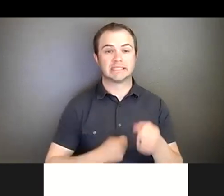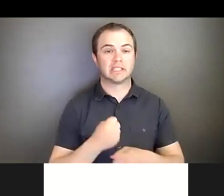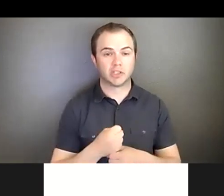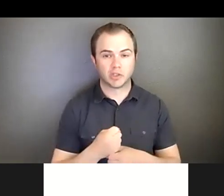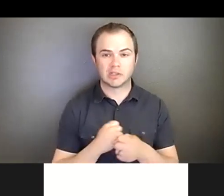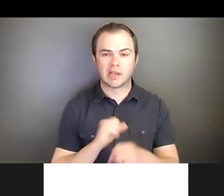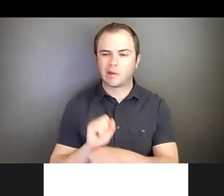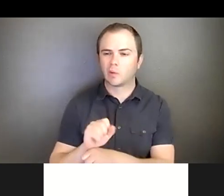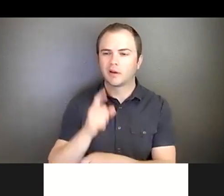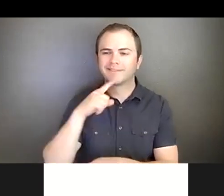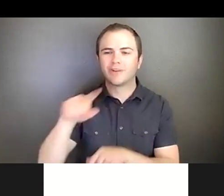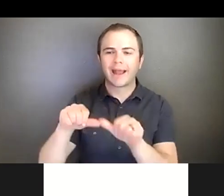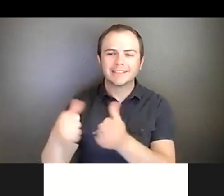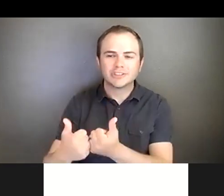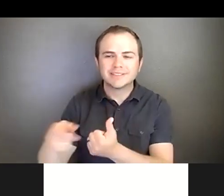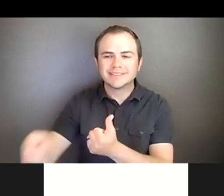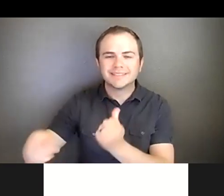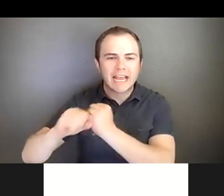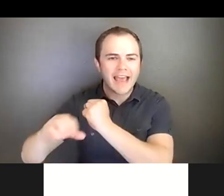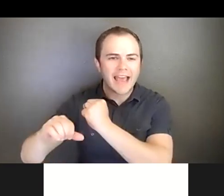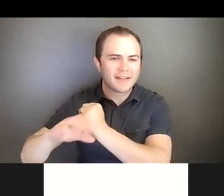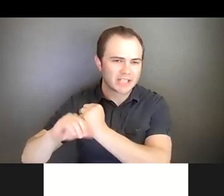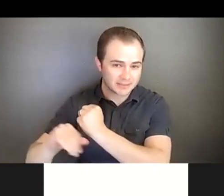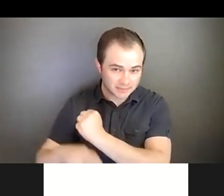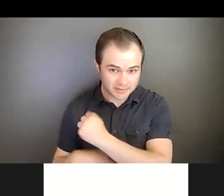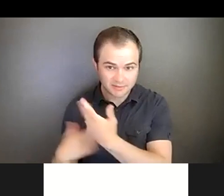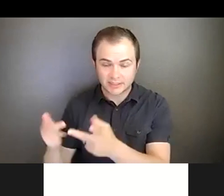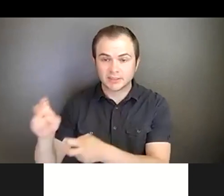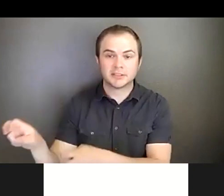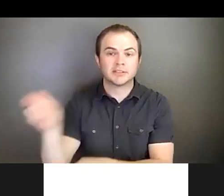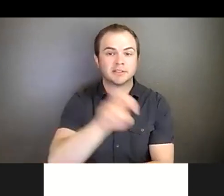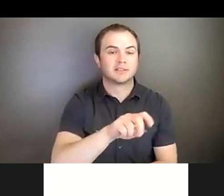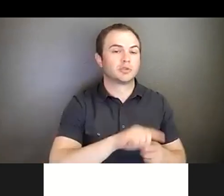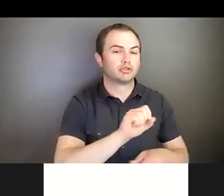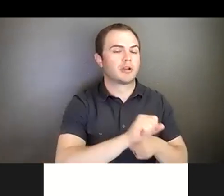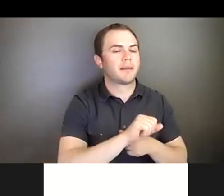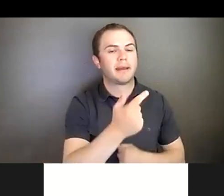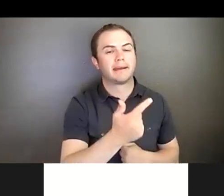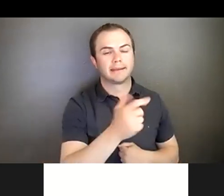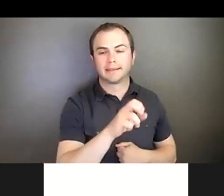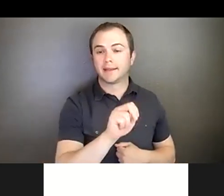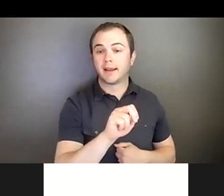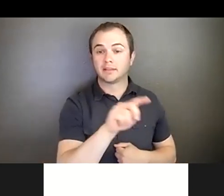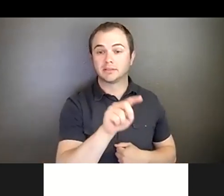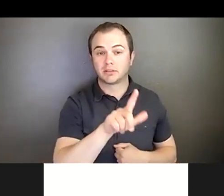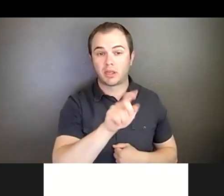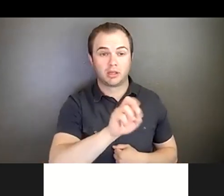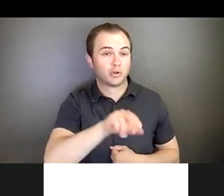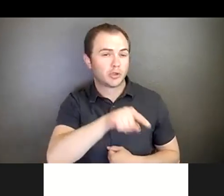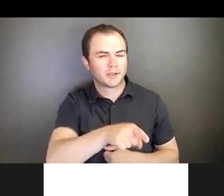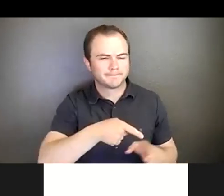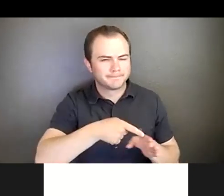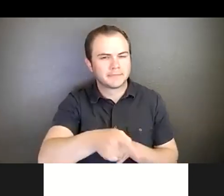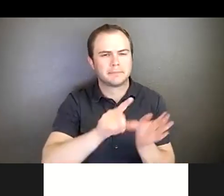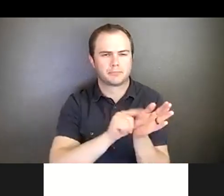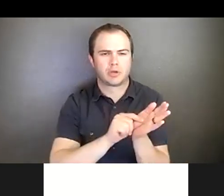an ad agency. And then I got my job at Gensler, and I started out doing print work, strictly